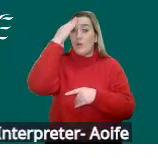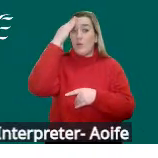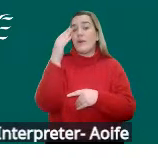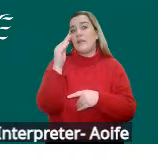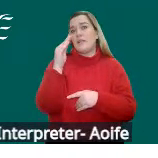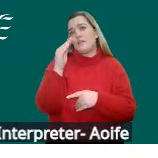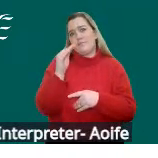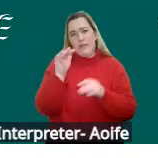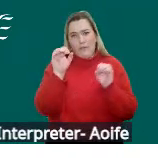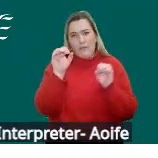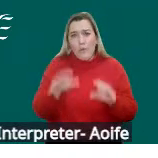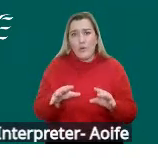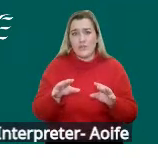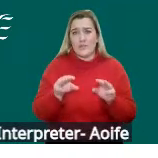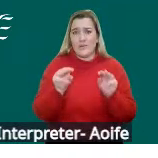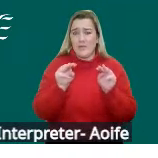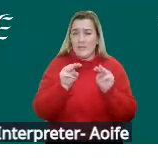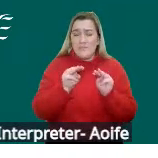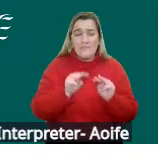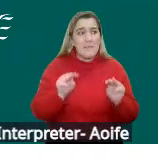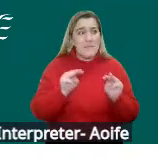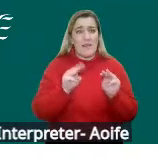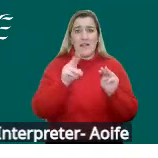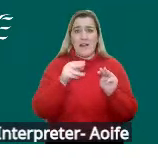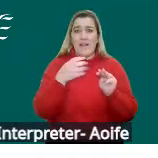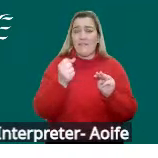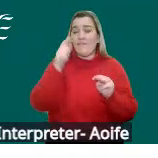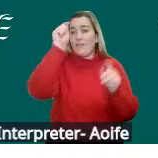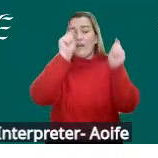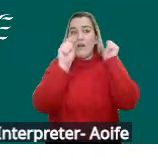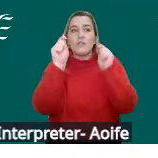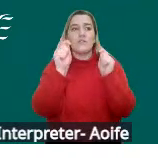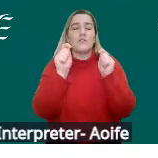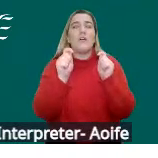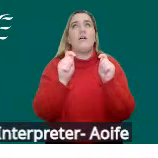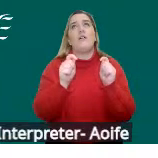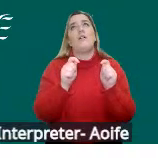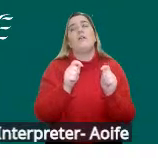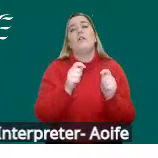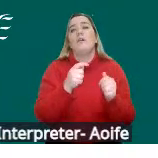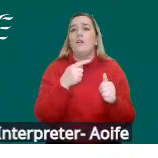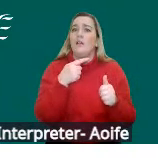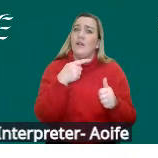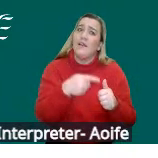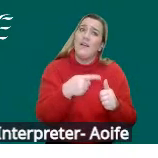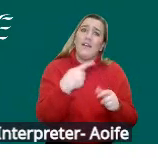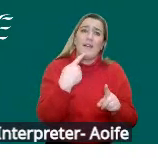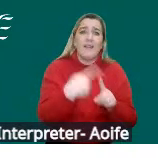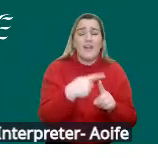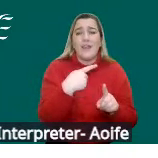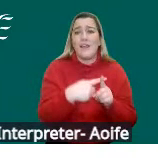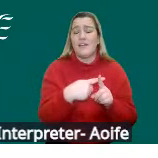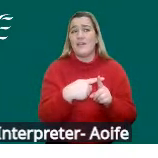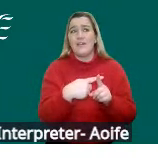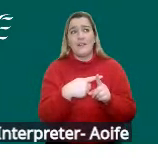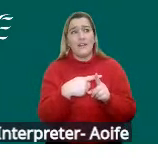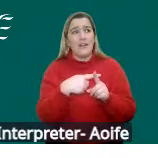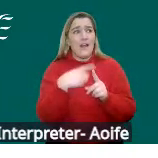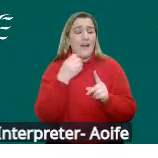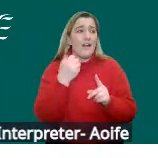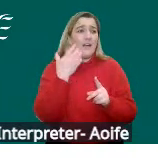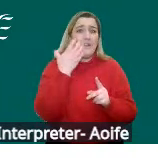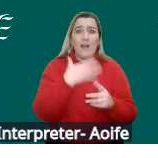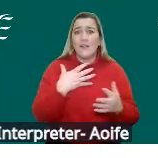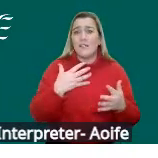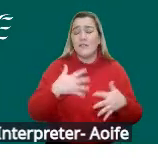we can have thoughts like, oh no, here we go again, I can't cope, when we have a hot flush. And if we can just try